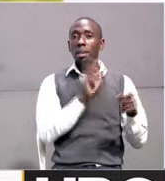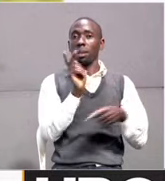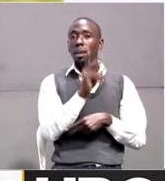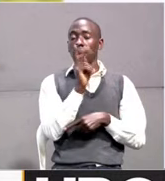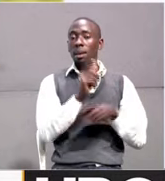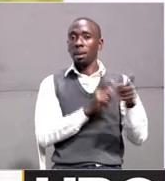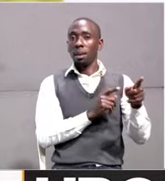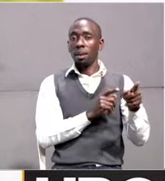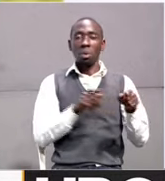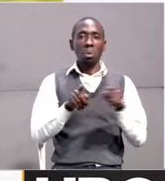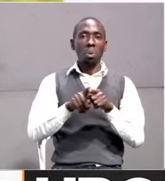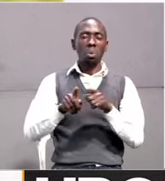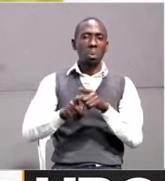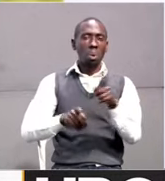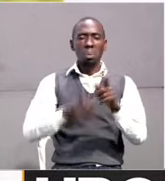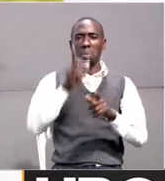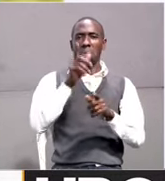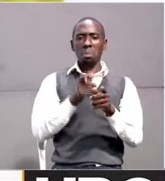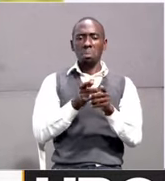Milk from I don't know where.